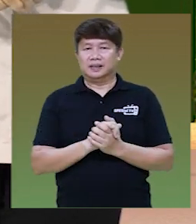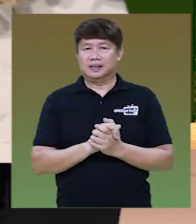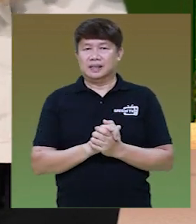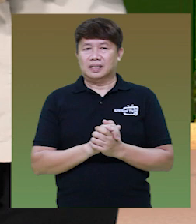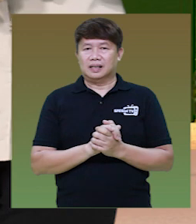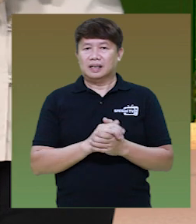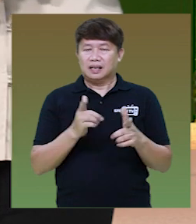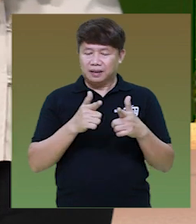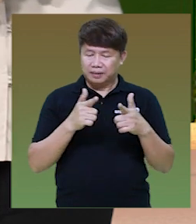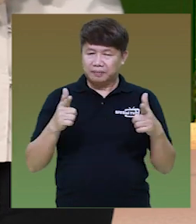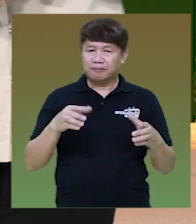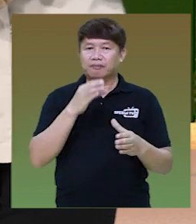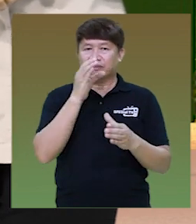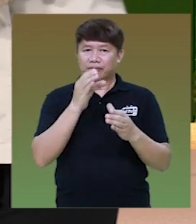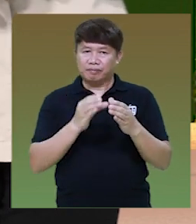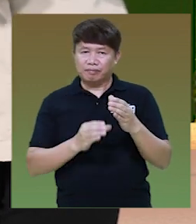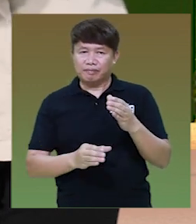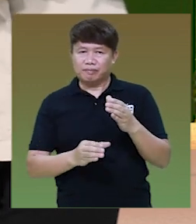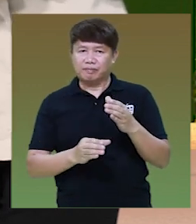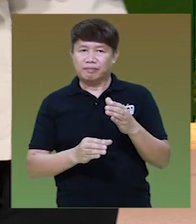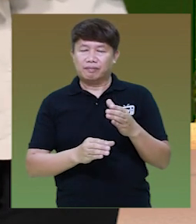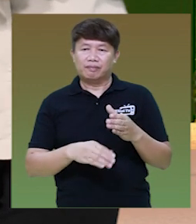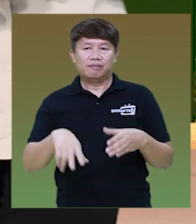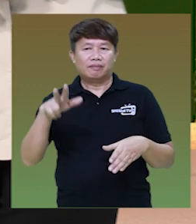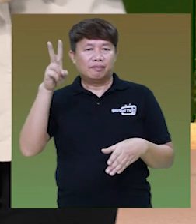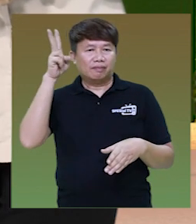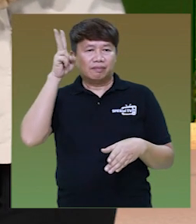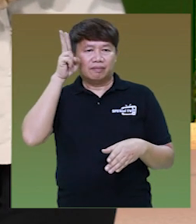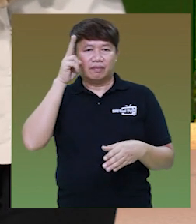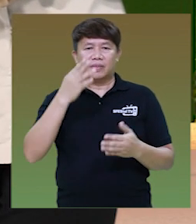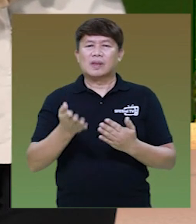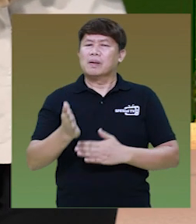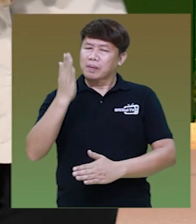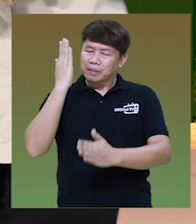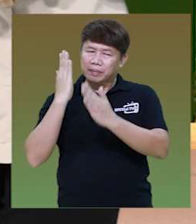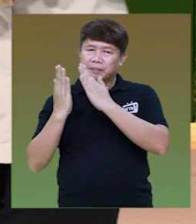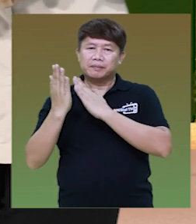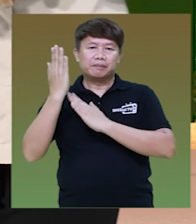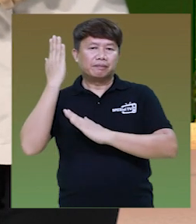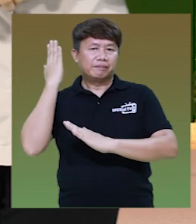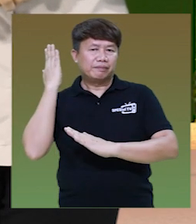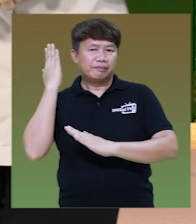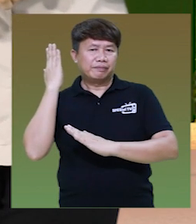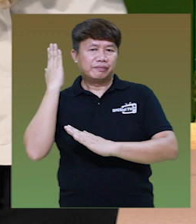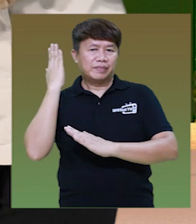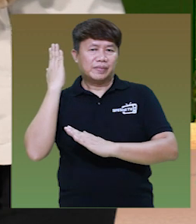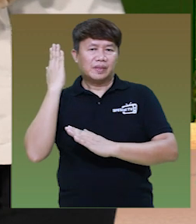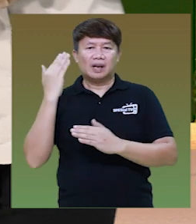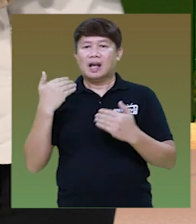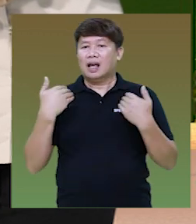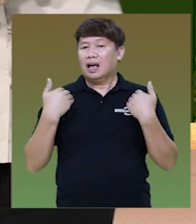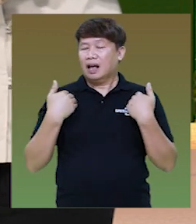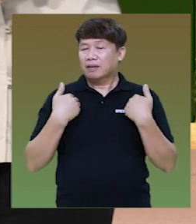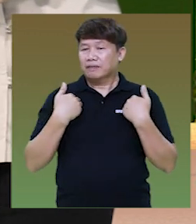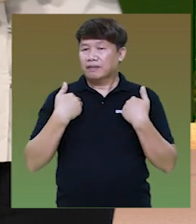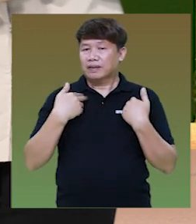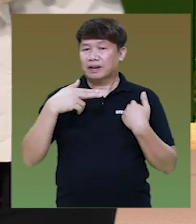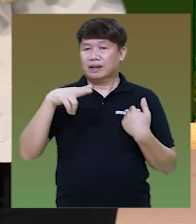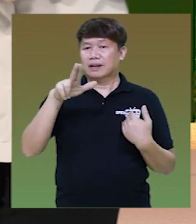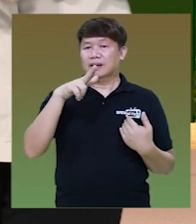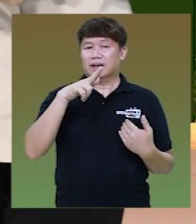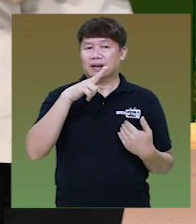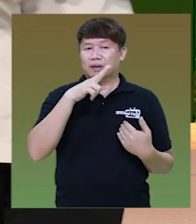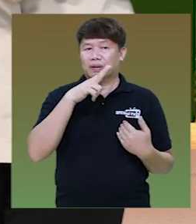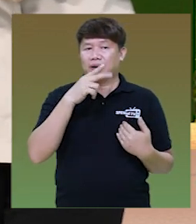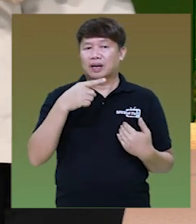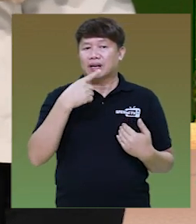Carrot by Vladimir Vagin. Once upon a time, there was a hen who wanted to